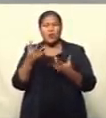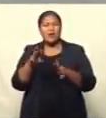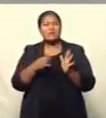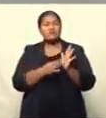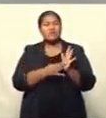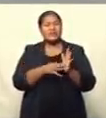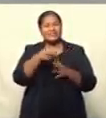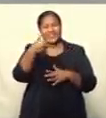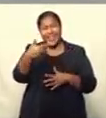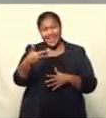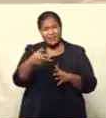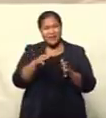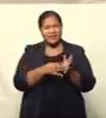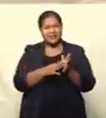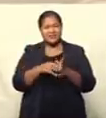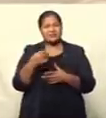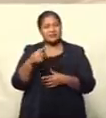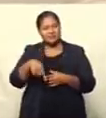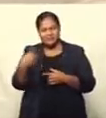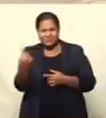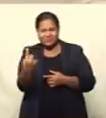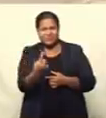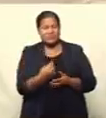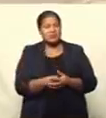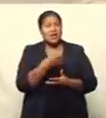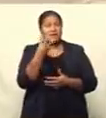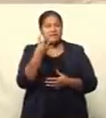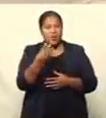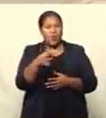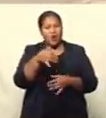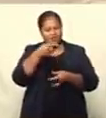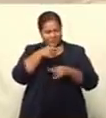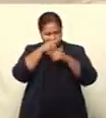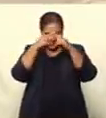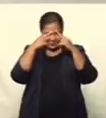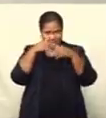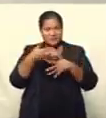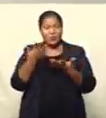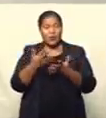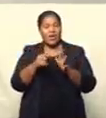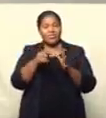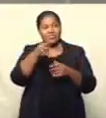Zone, while 4 cases of intoxication were recorded at Tamavuaiwai.